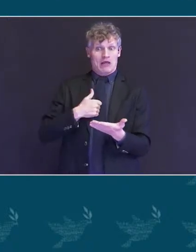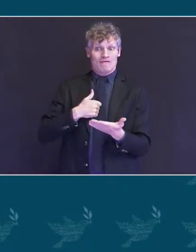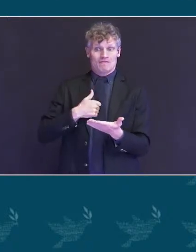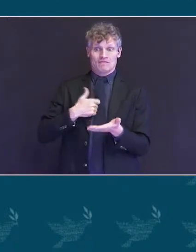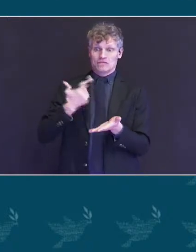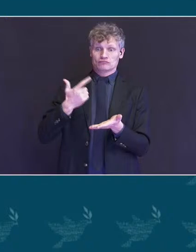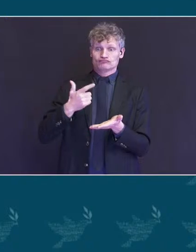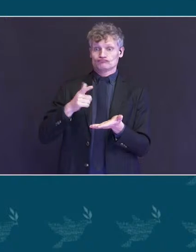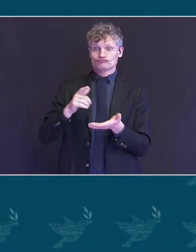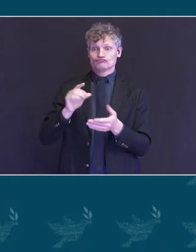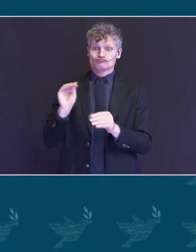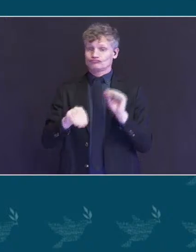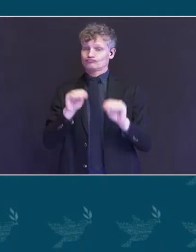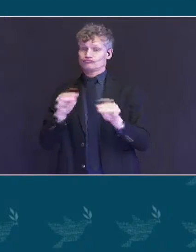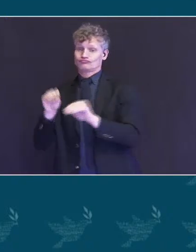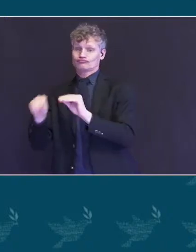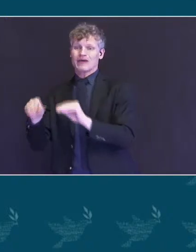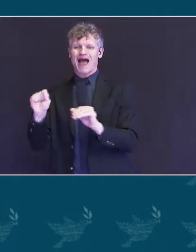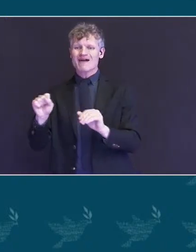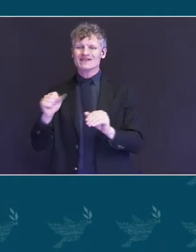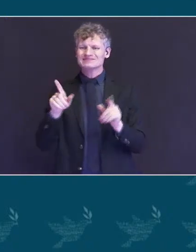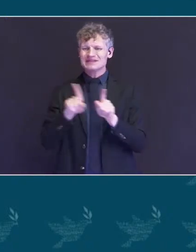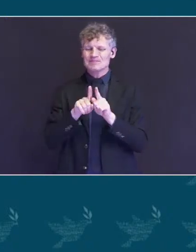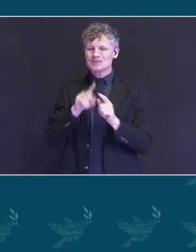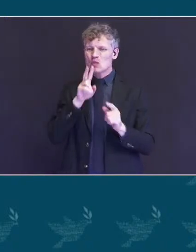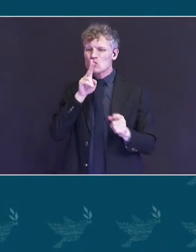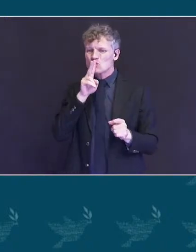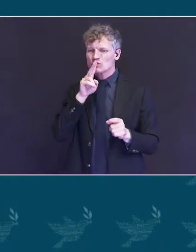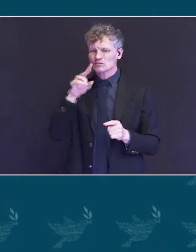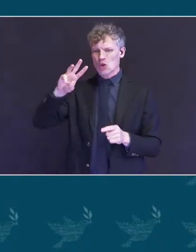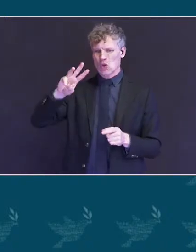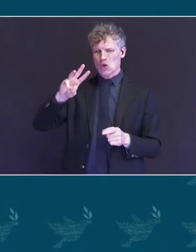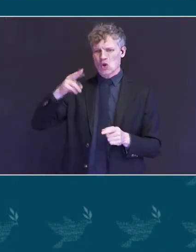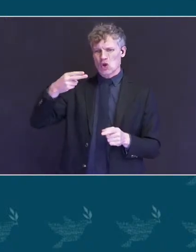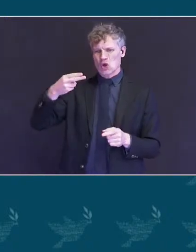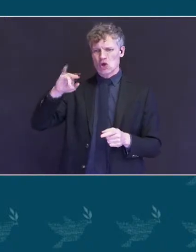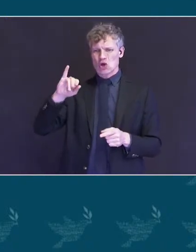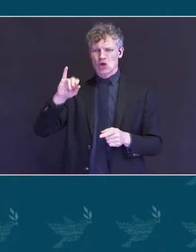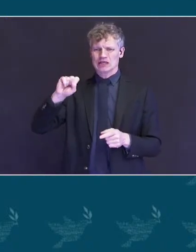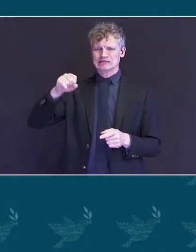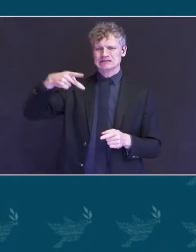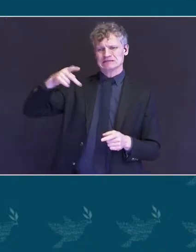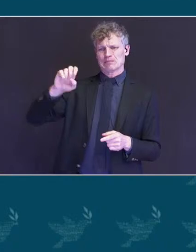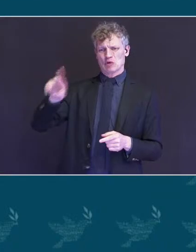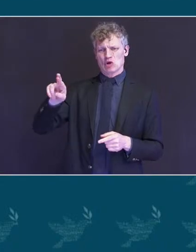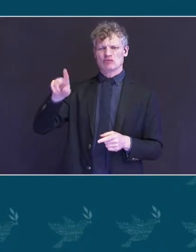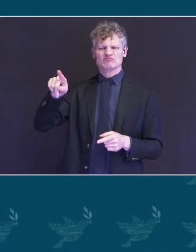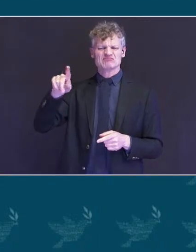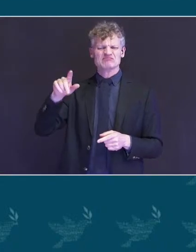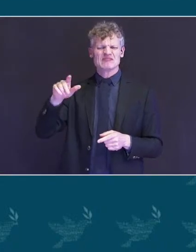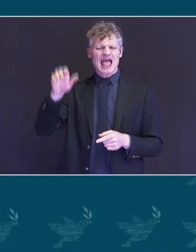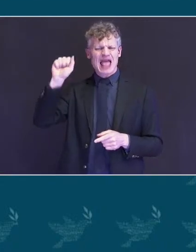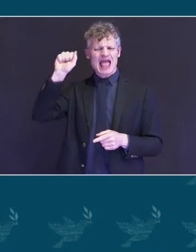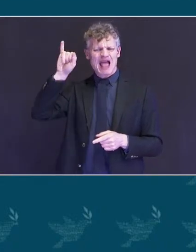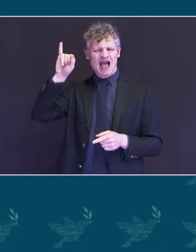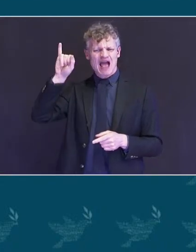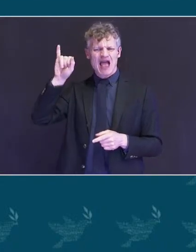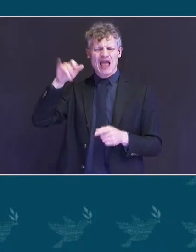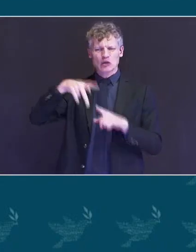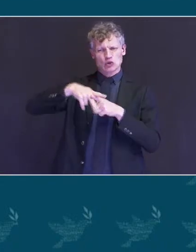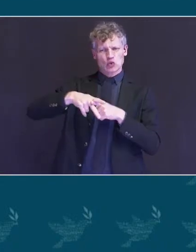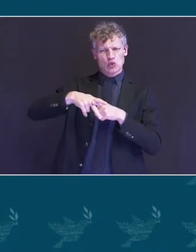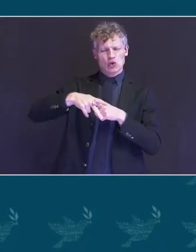Whisper, and Whisper is an AI tool that aligns words, audio, and visual cues, as well as speech